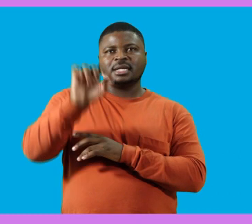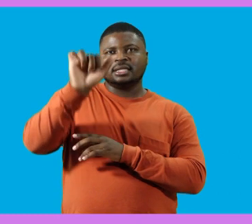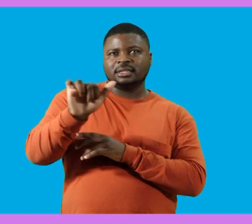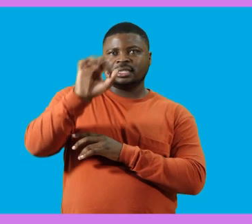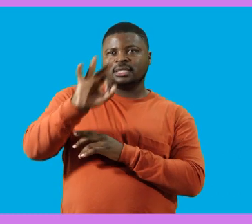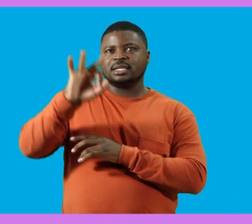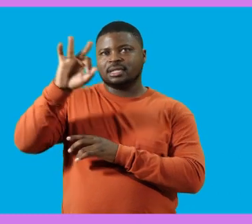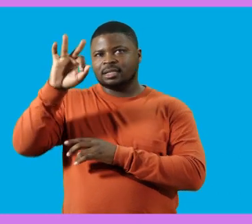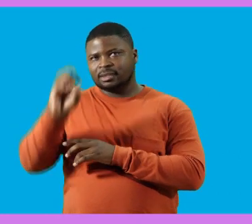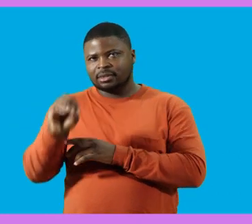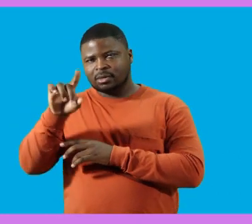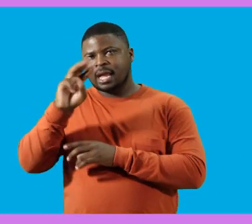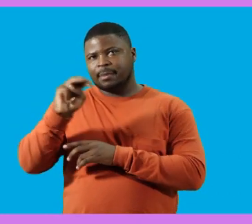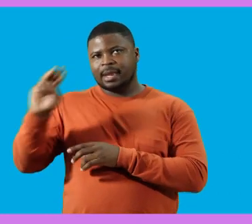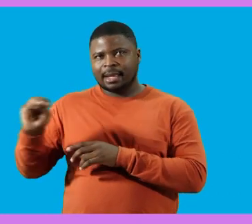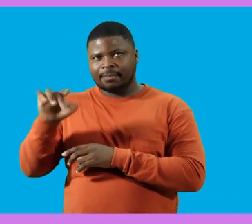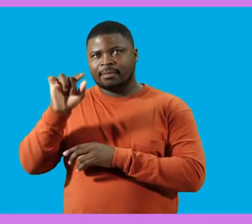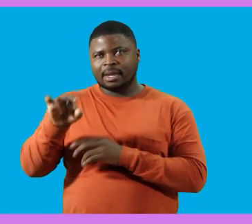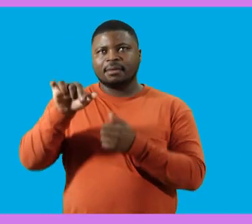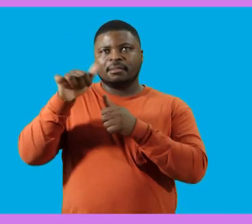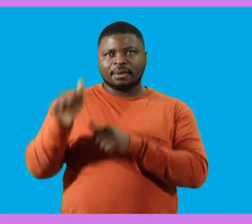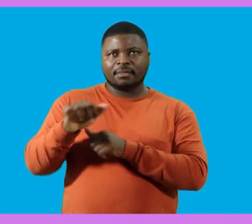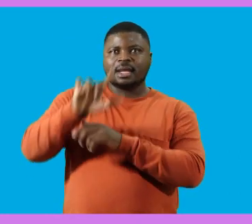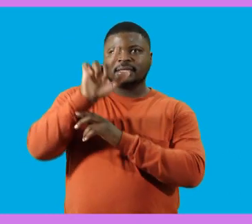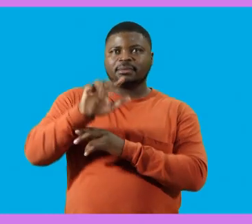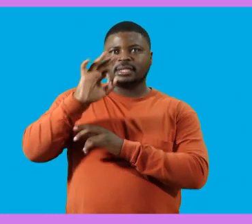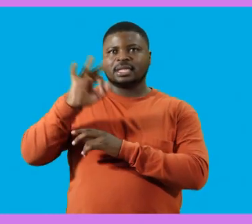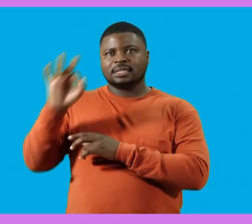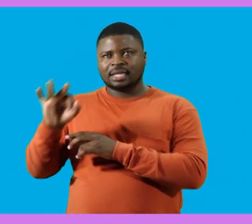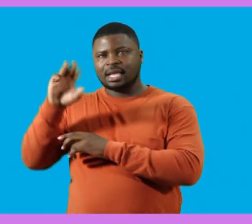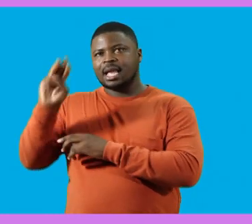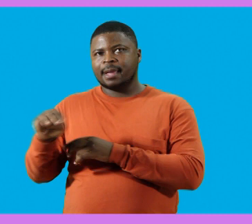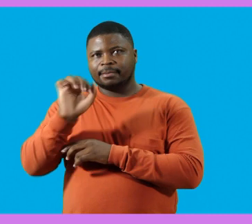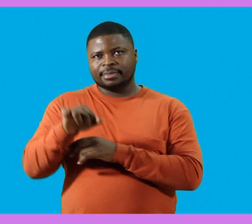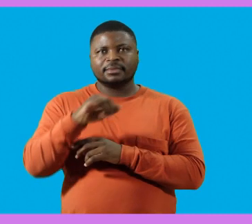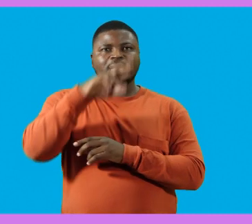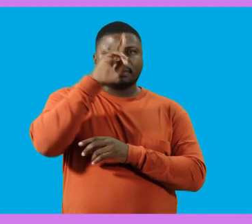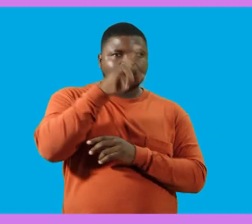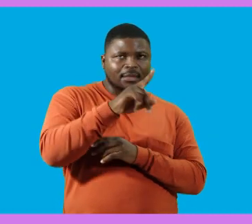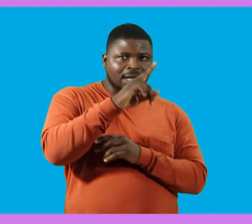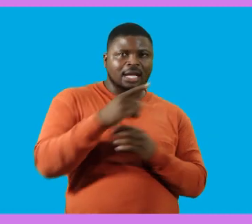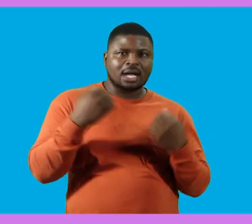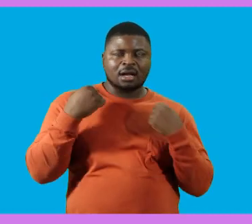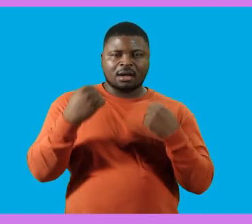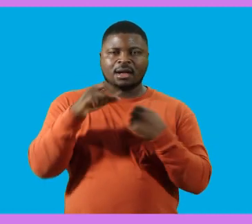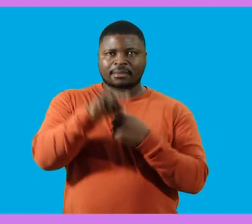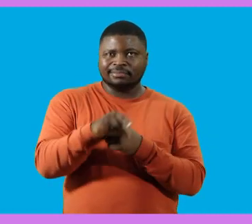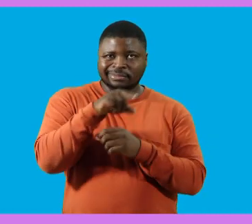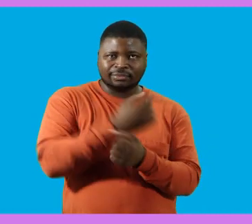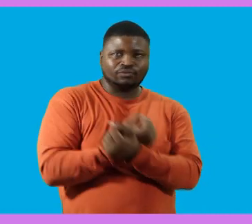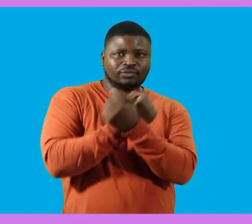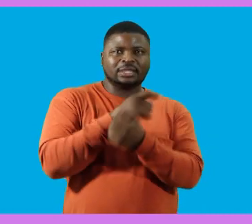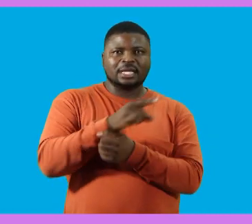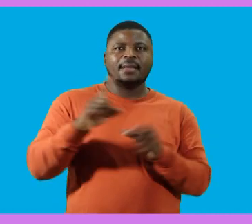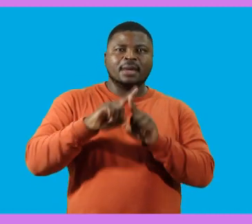1,630 millimeters by 733 millimeters. The cargo bin does not have a